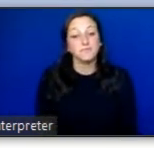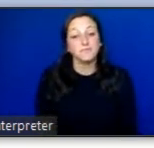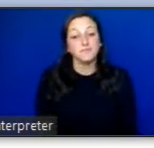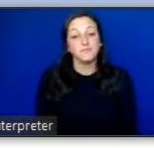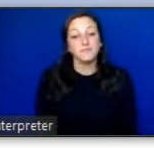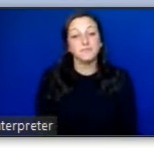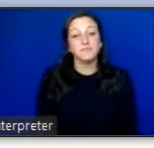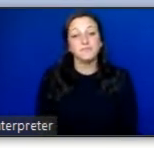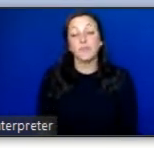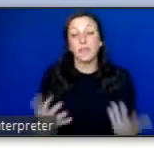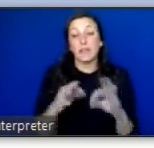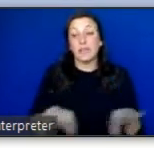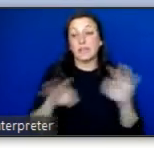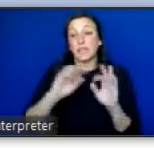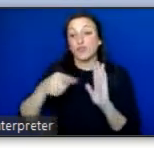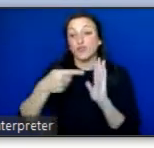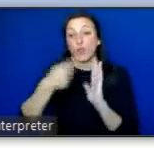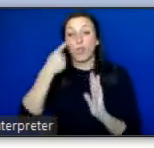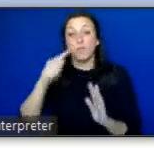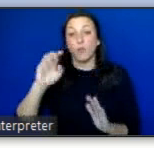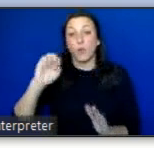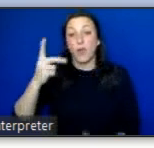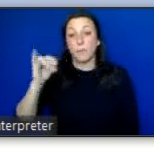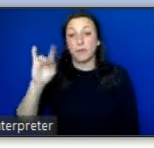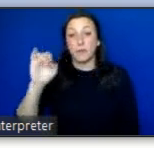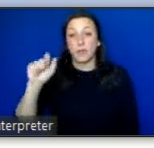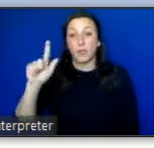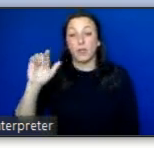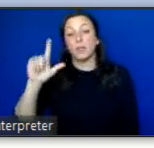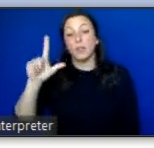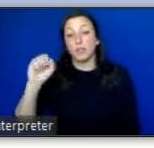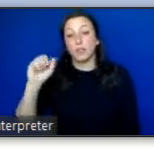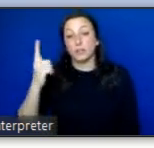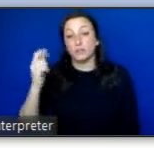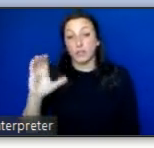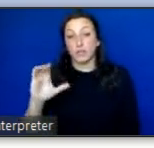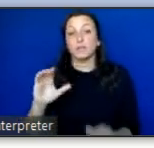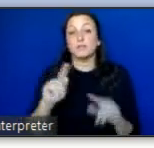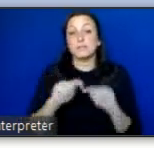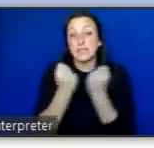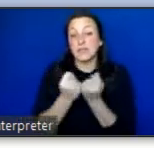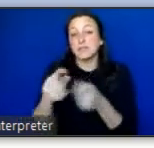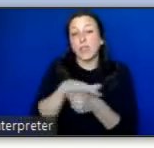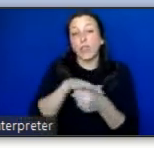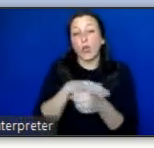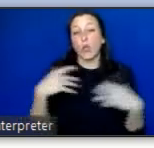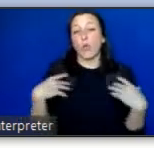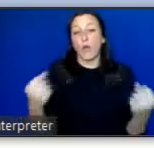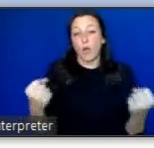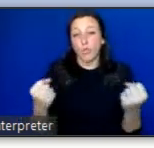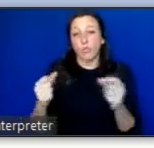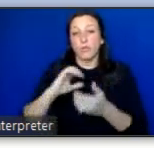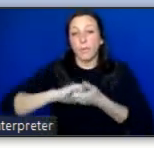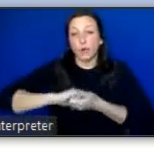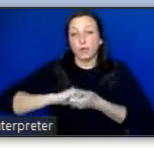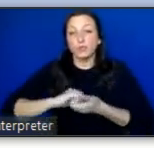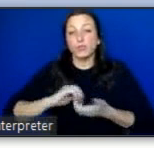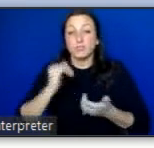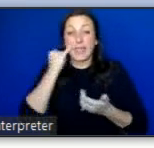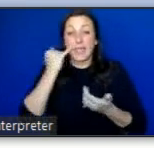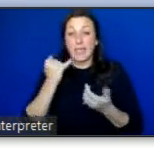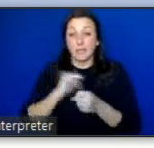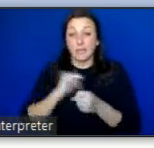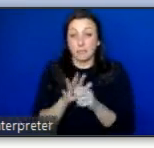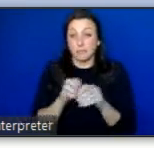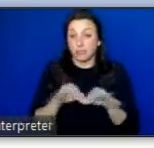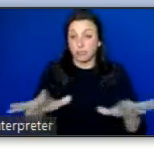A key role for our epidemiologic teams and our local public health partners has been to respond to outbreaks as they've occurred over